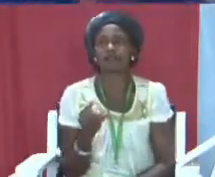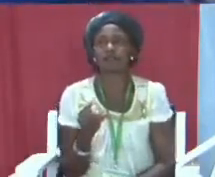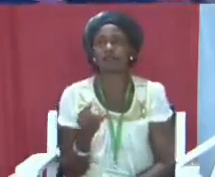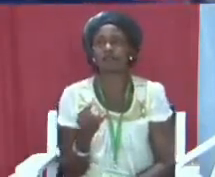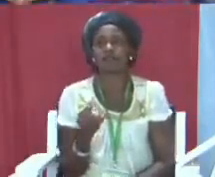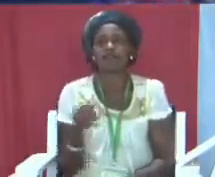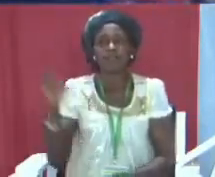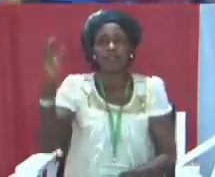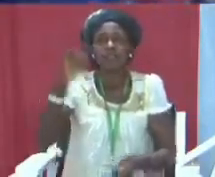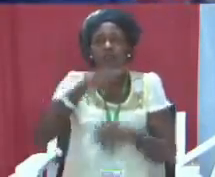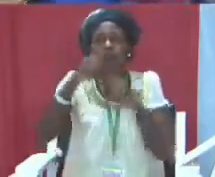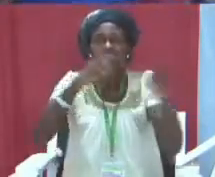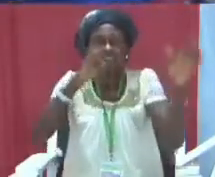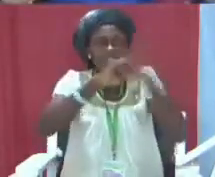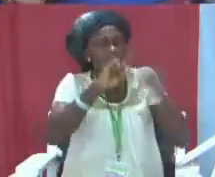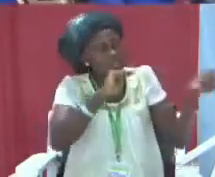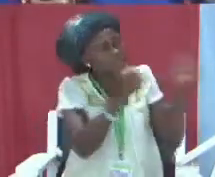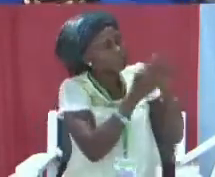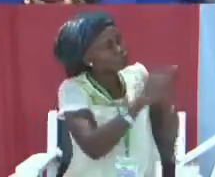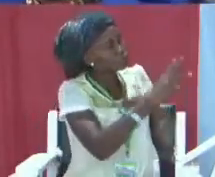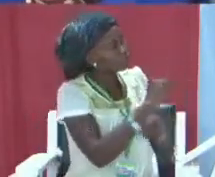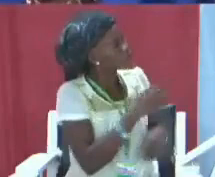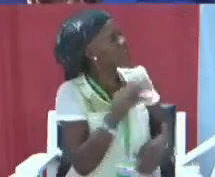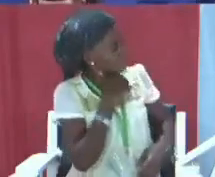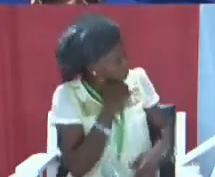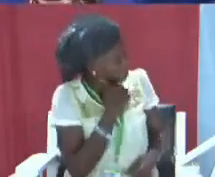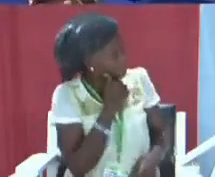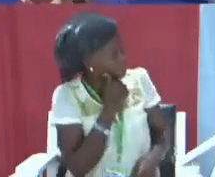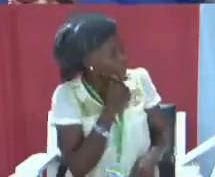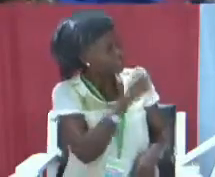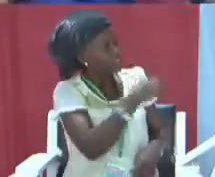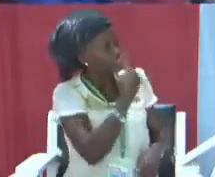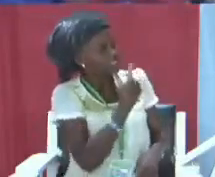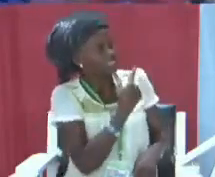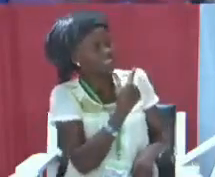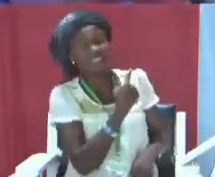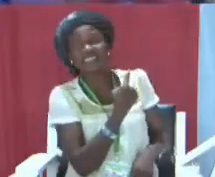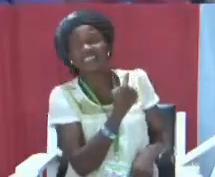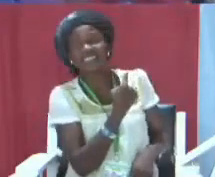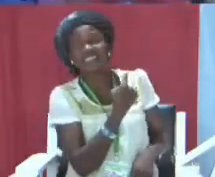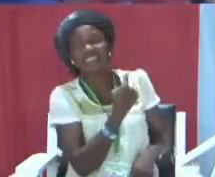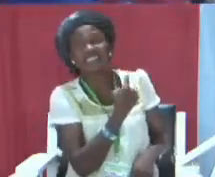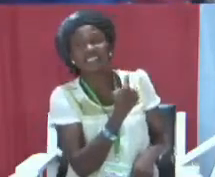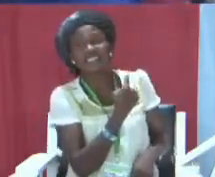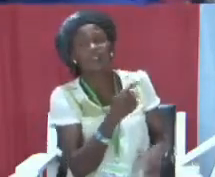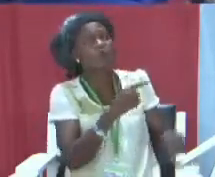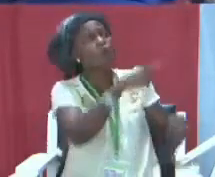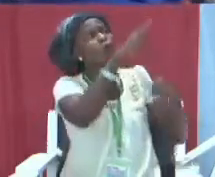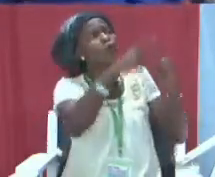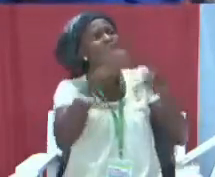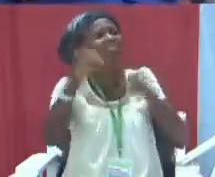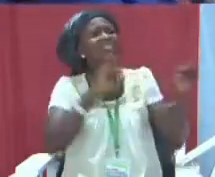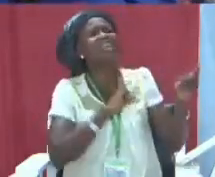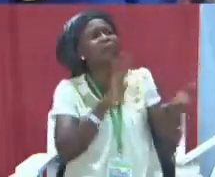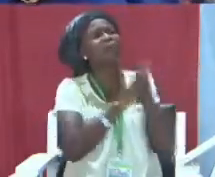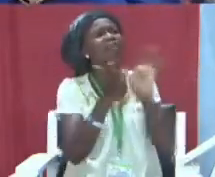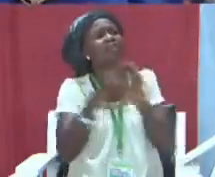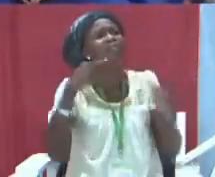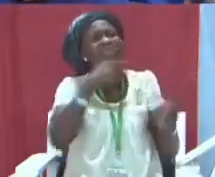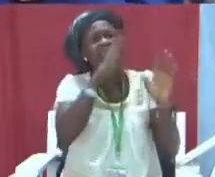Then Elisha turned to him. He said, when did I become a